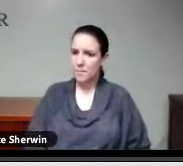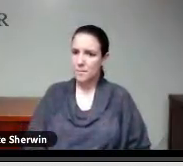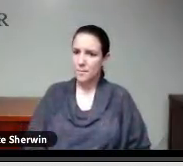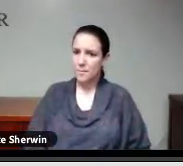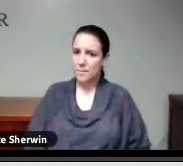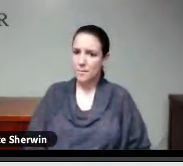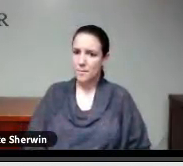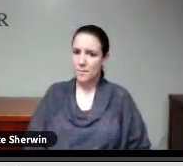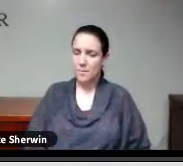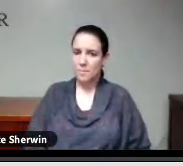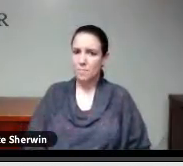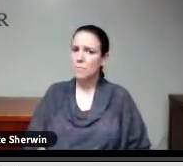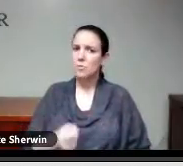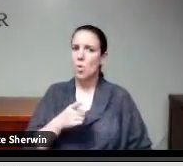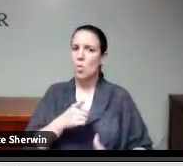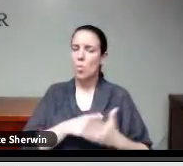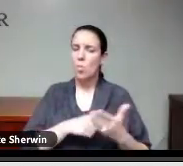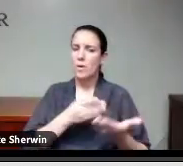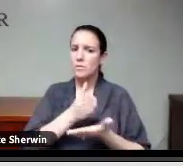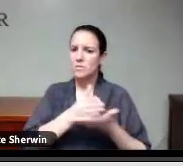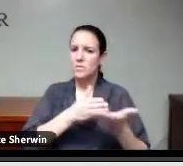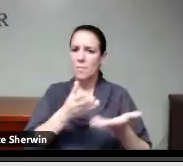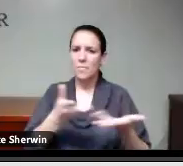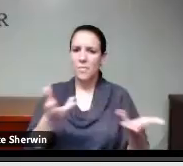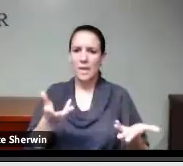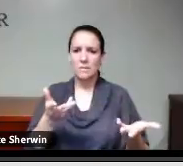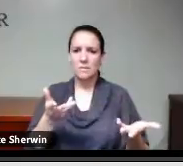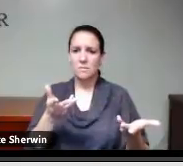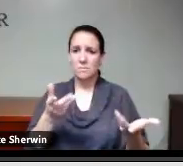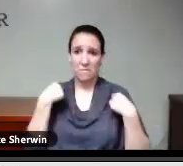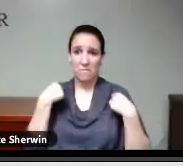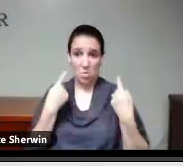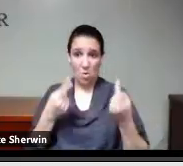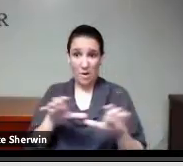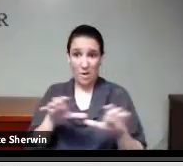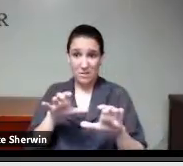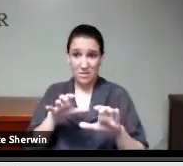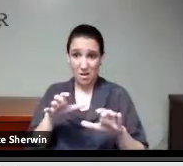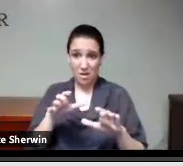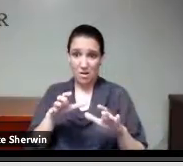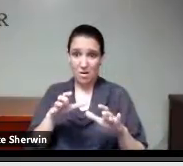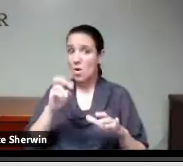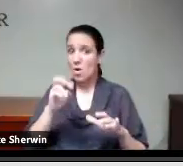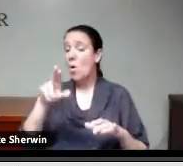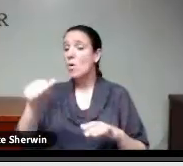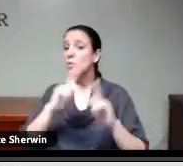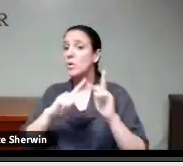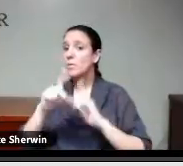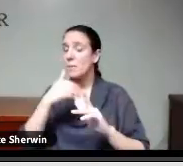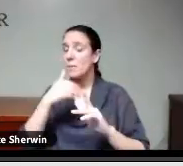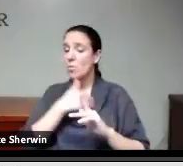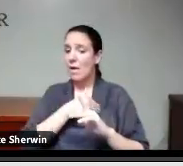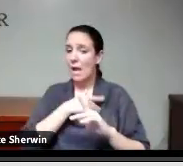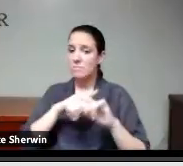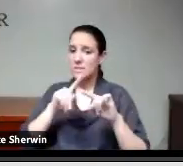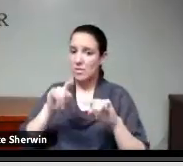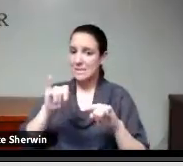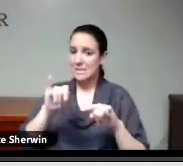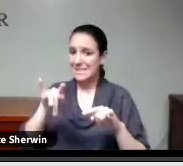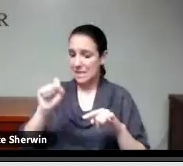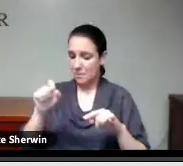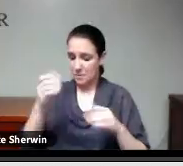incentivizing for them. What are some of the things that you've already done? Have you already done anything, or do other folks have any examples of things that could be useful